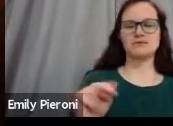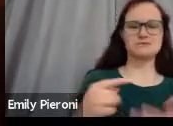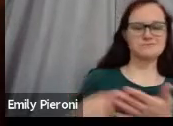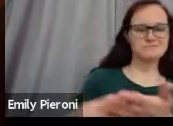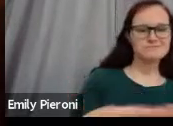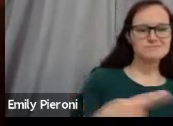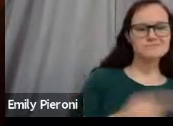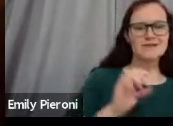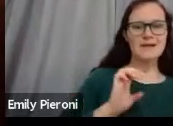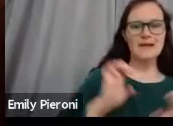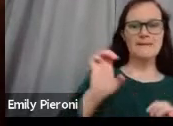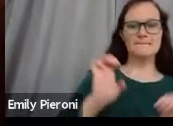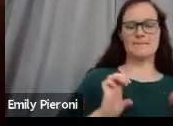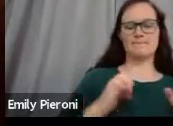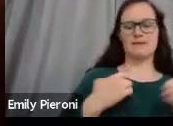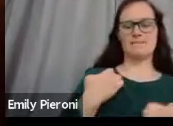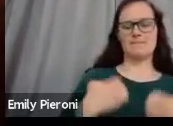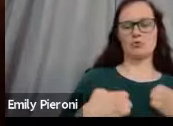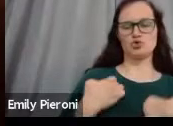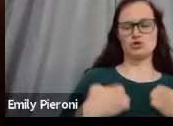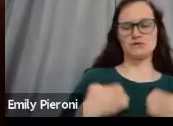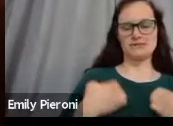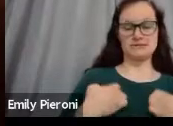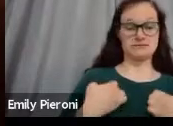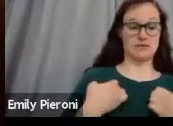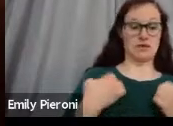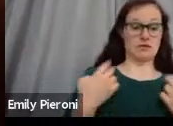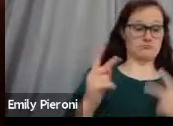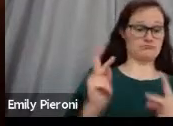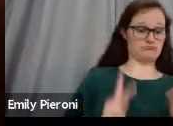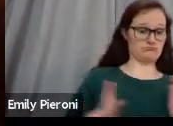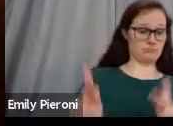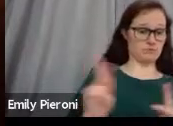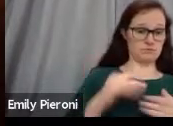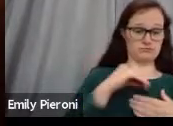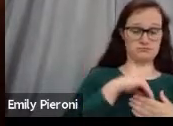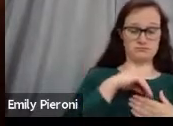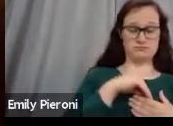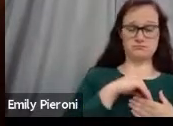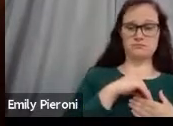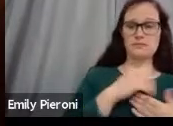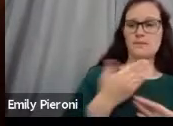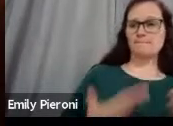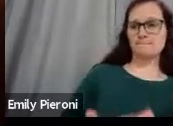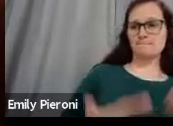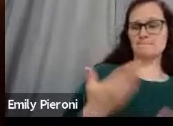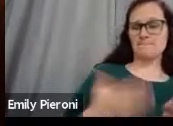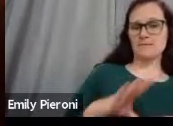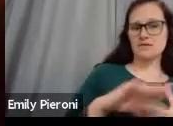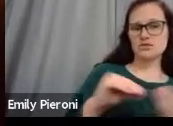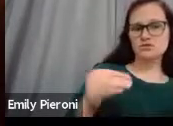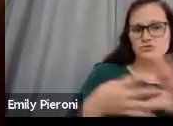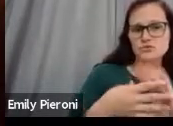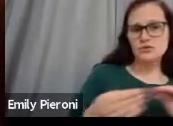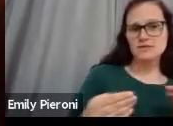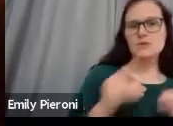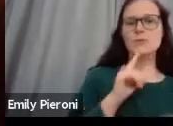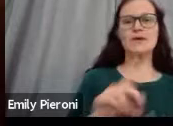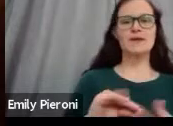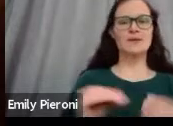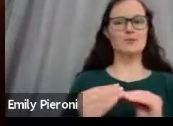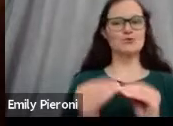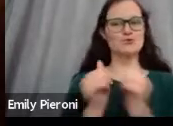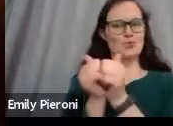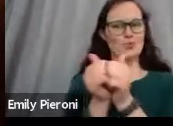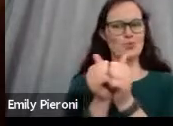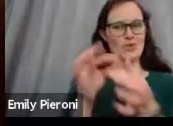human condition, but is very data driven, says maybe stories are just data with a soul. So keep that